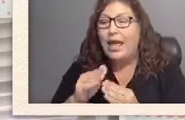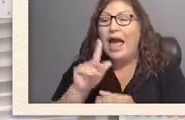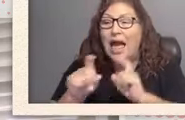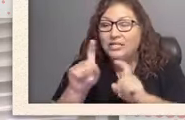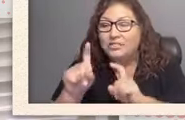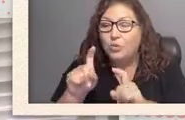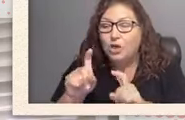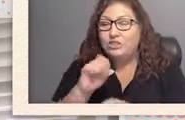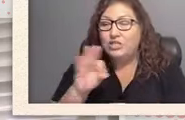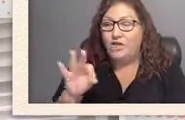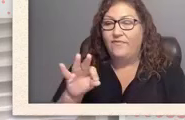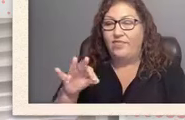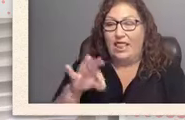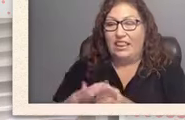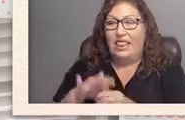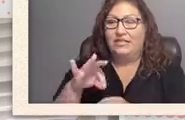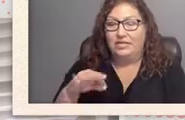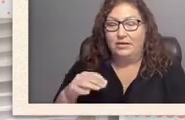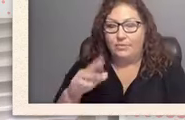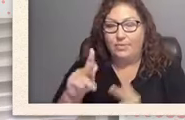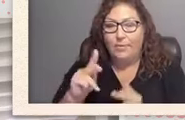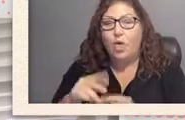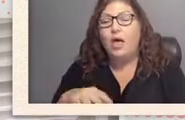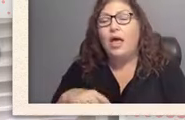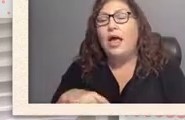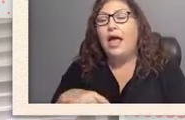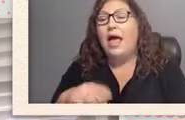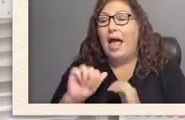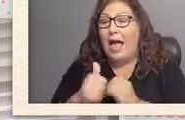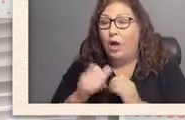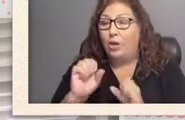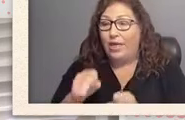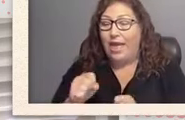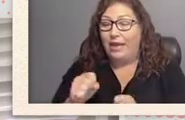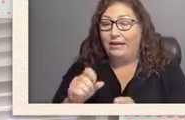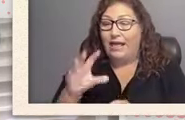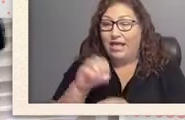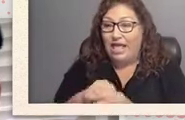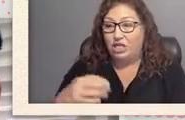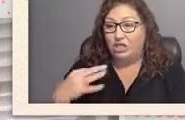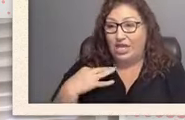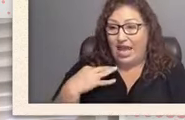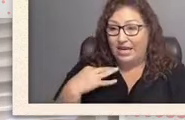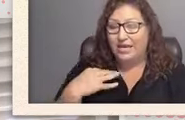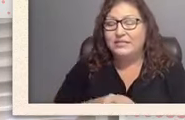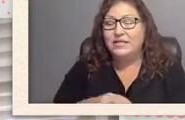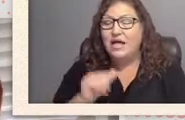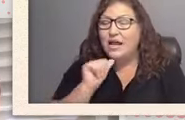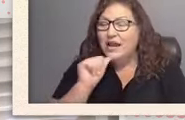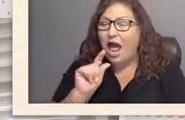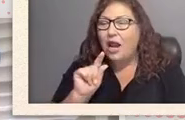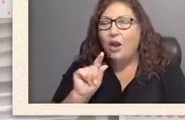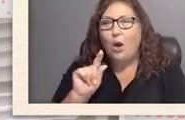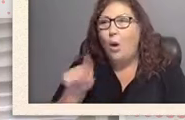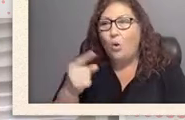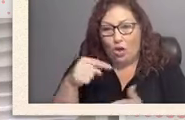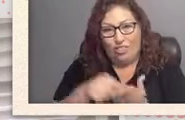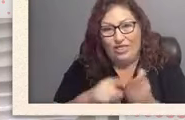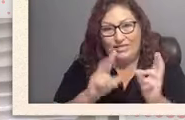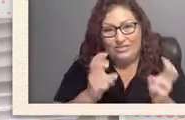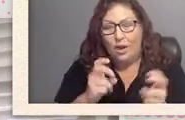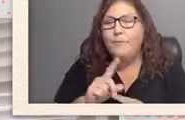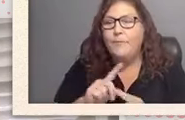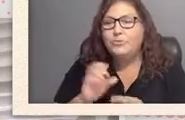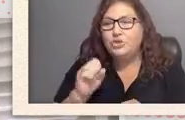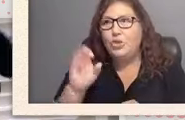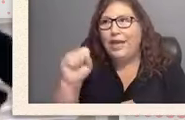way to engage candidates on all of these matters, and not just so they can, go and research and give